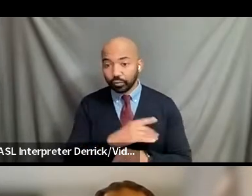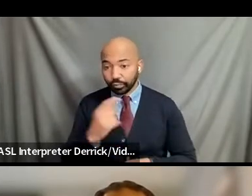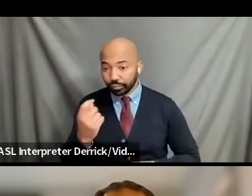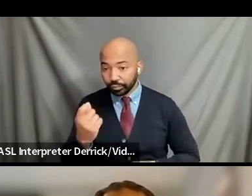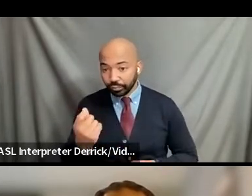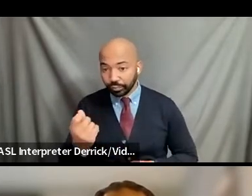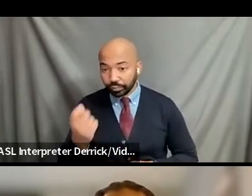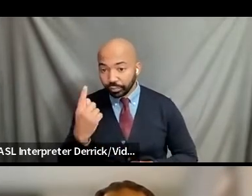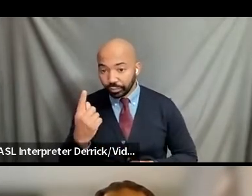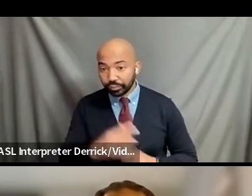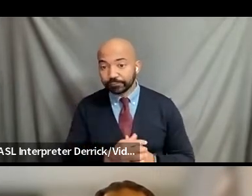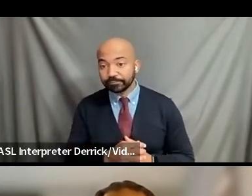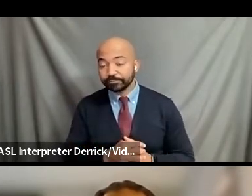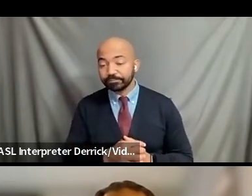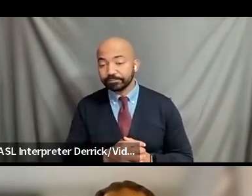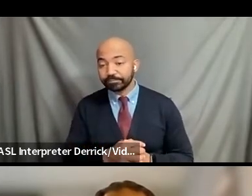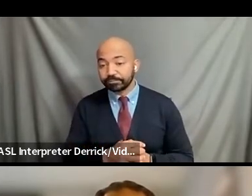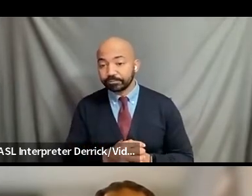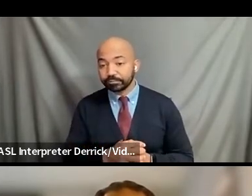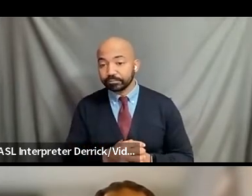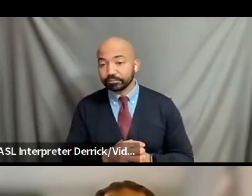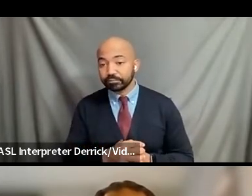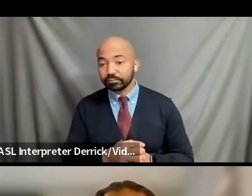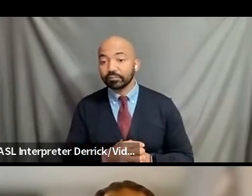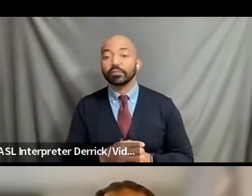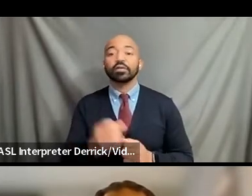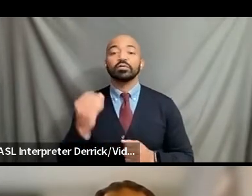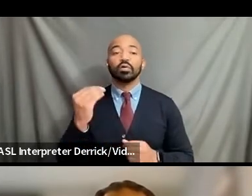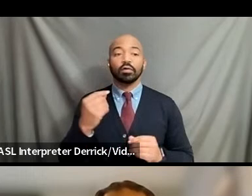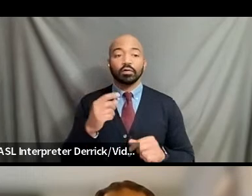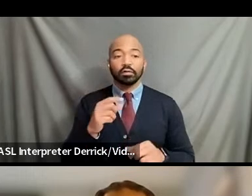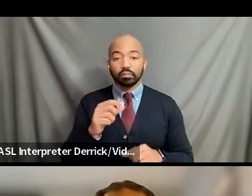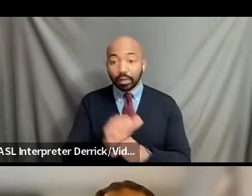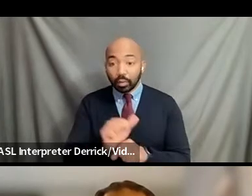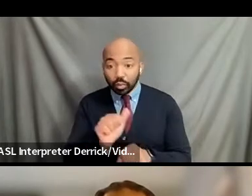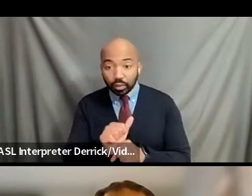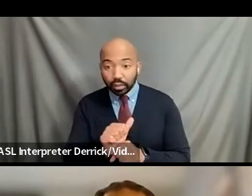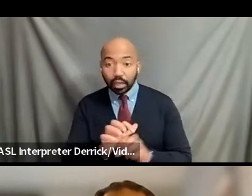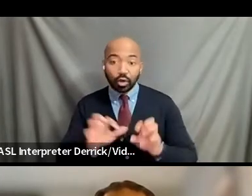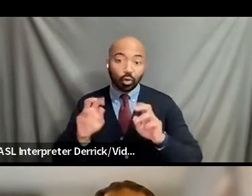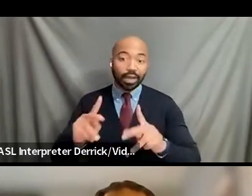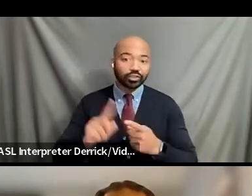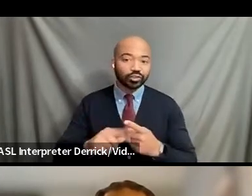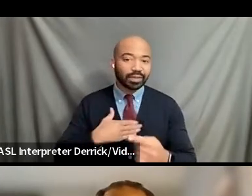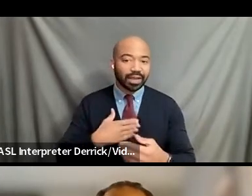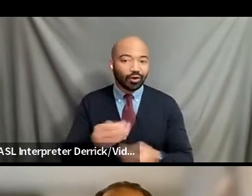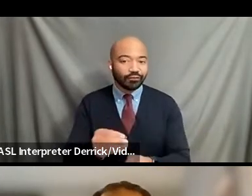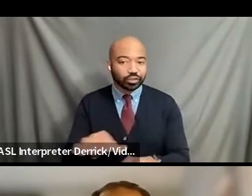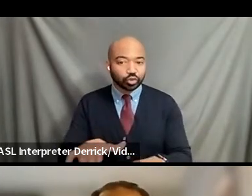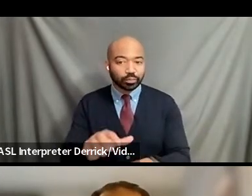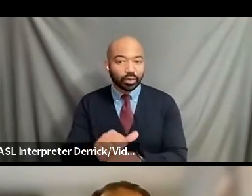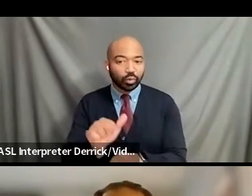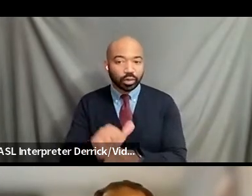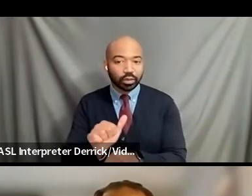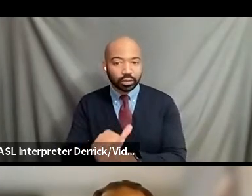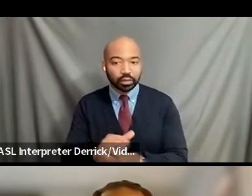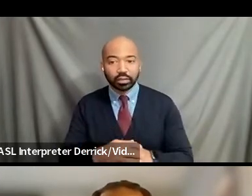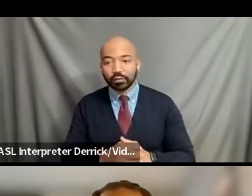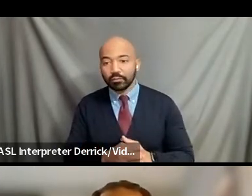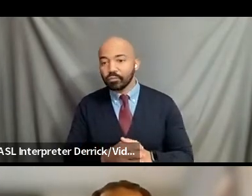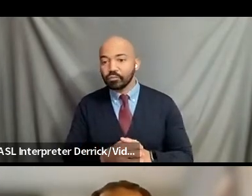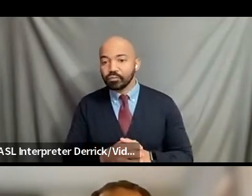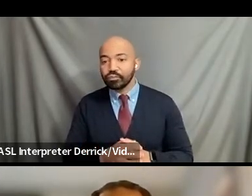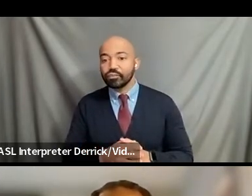a problem was the fact that, let's say if I'm gonna do my work, I would go back to my office to do my work and do my work on holiday, go